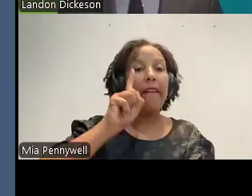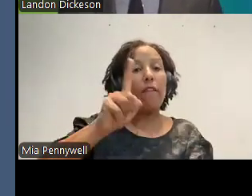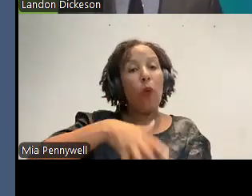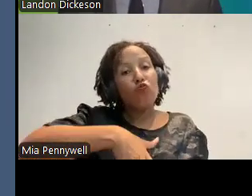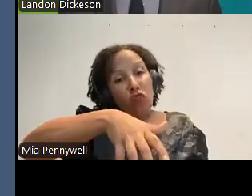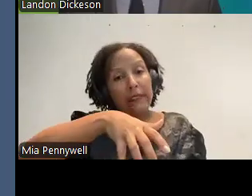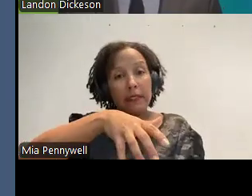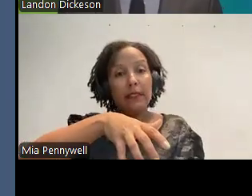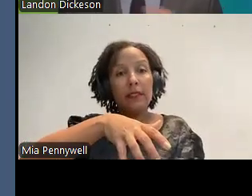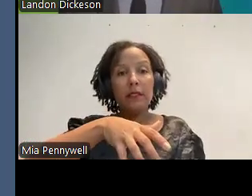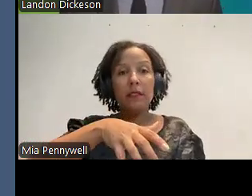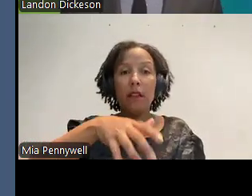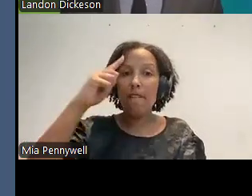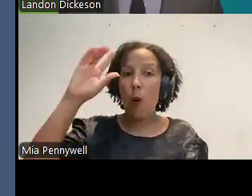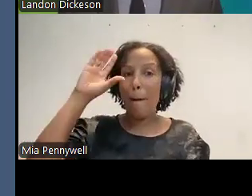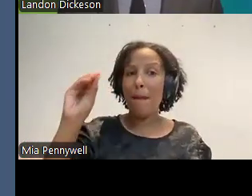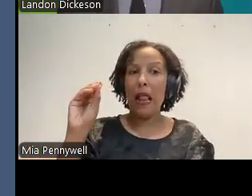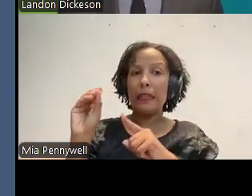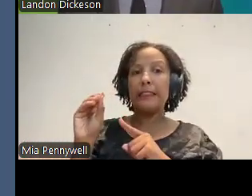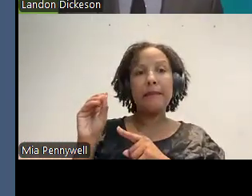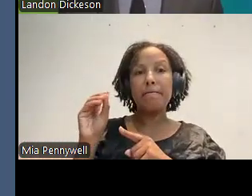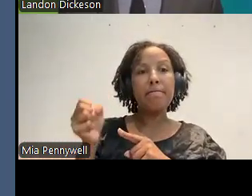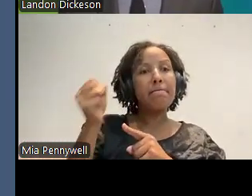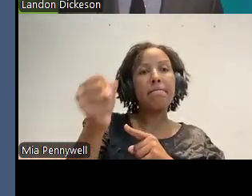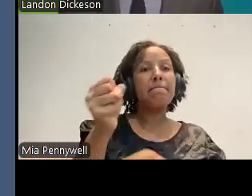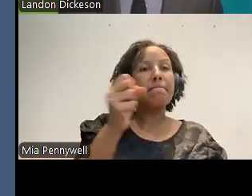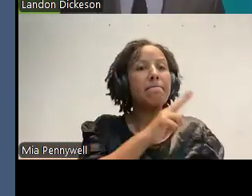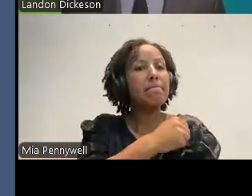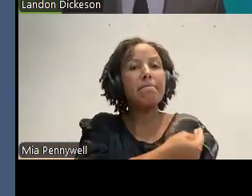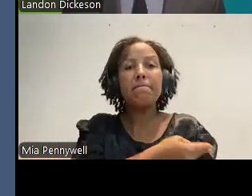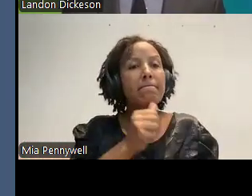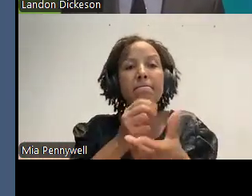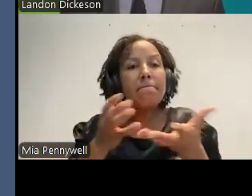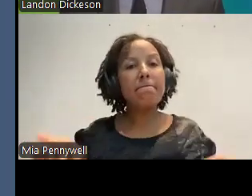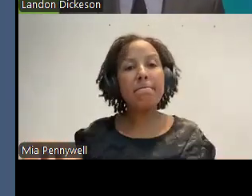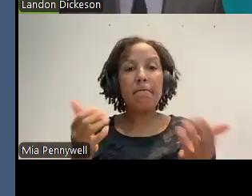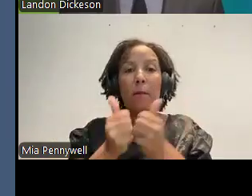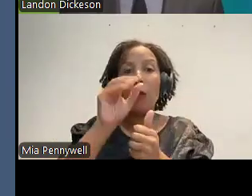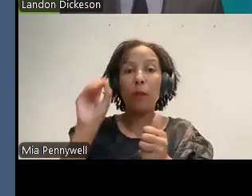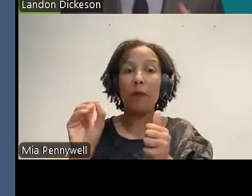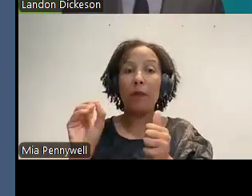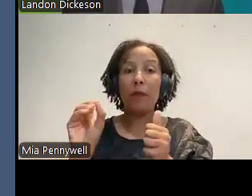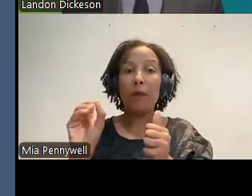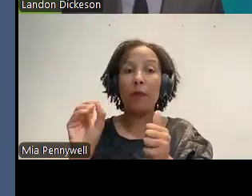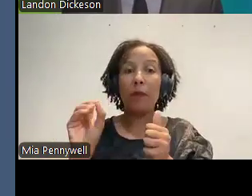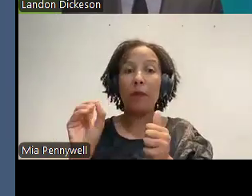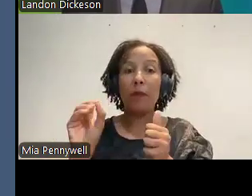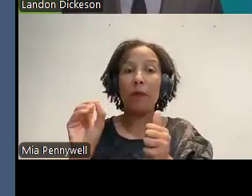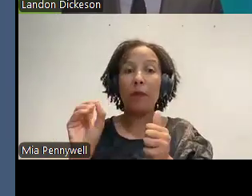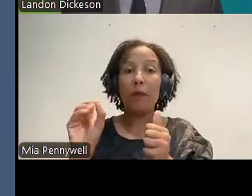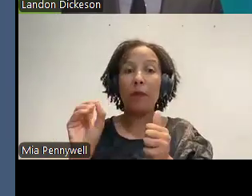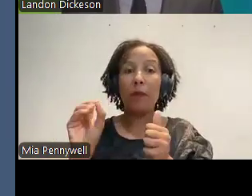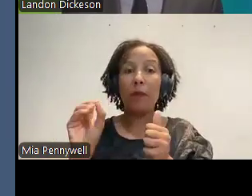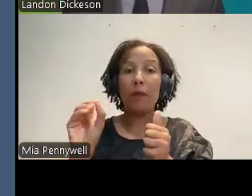that nature. With males, we're not seeing as much of that. Most of the individuals that have come into our care come in with active STIs.